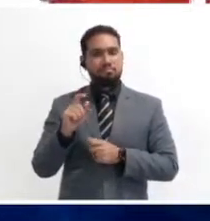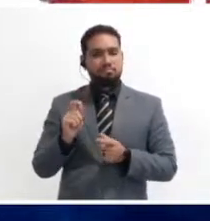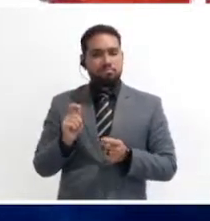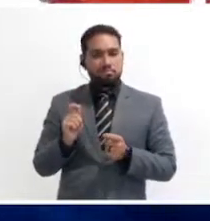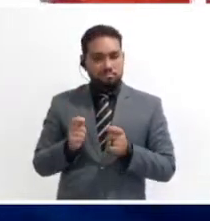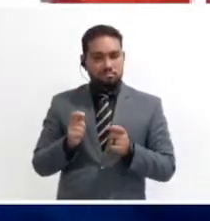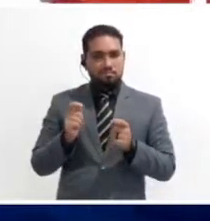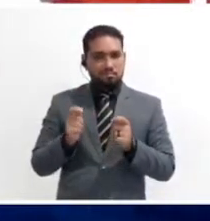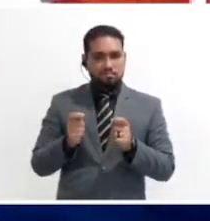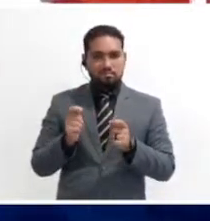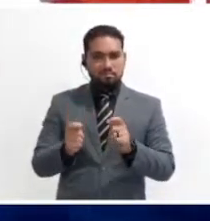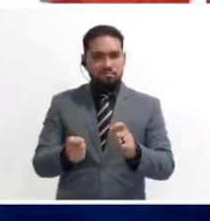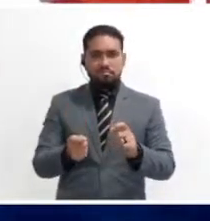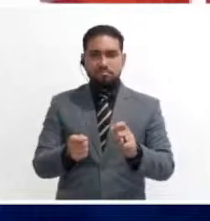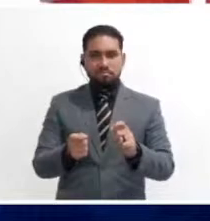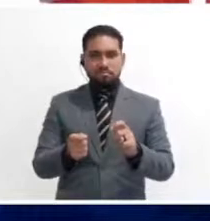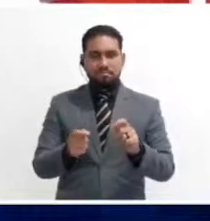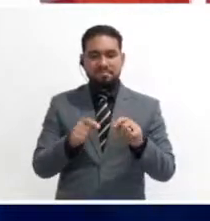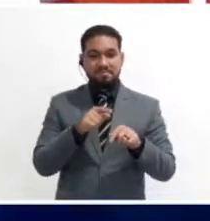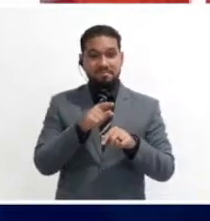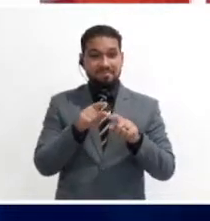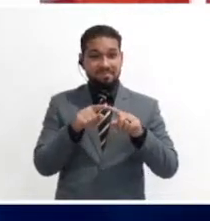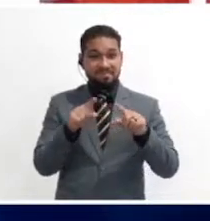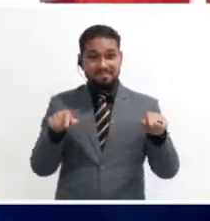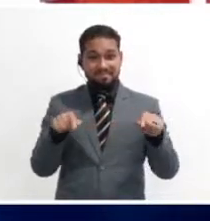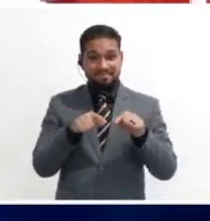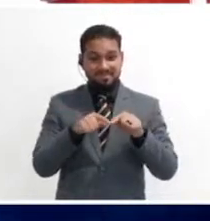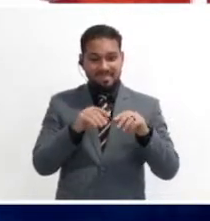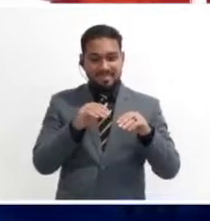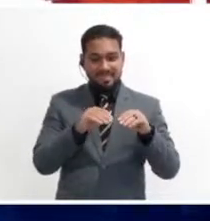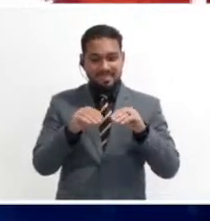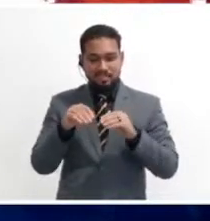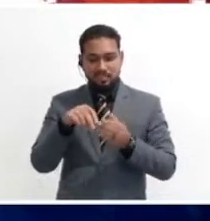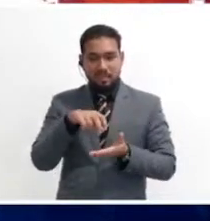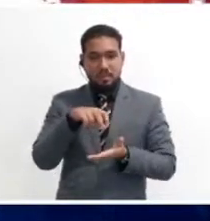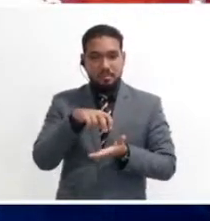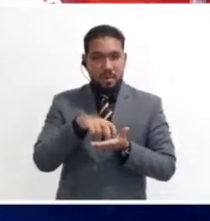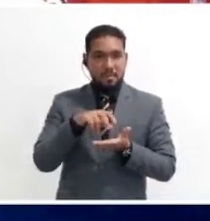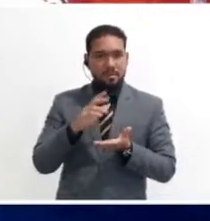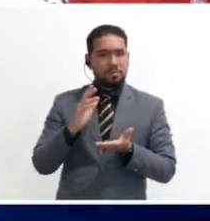packages, once they get designed, they stay around forever. So